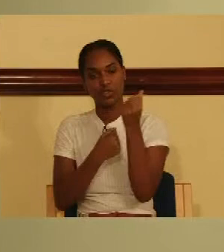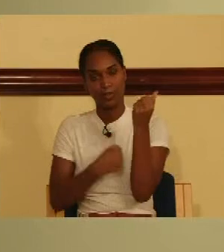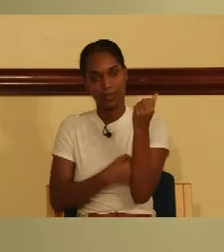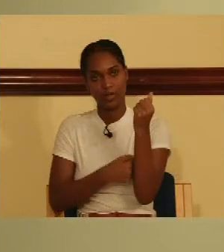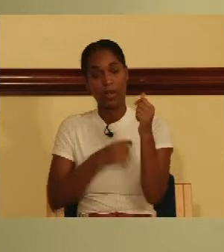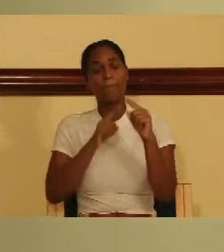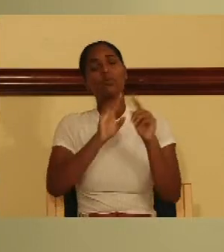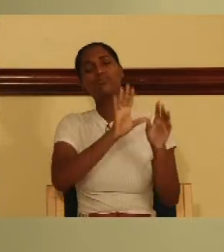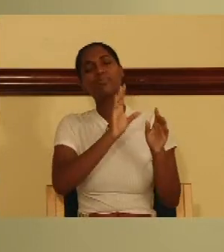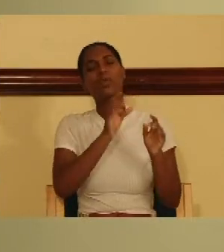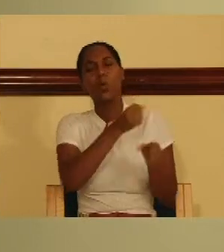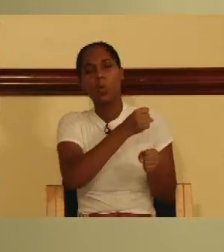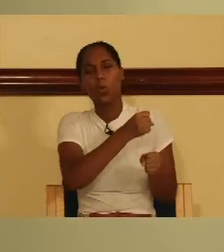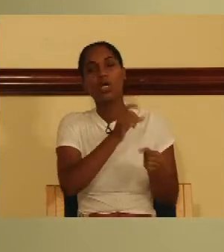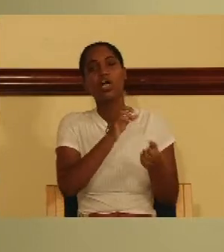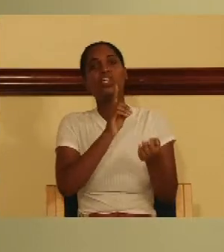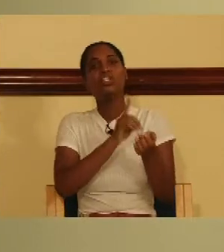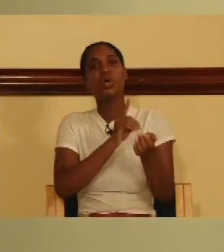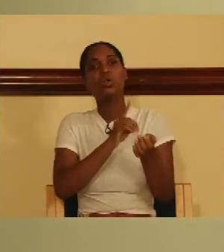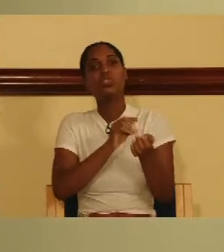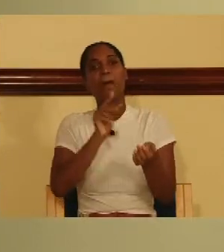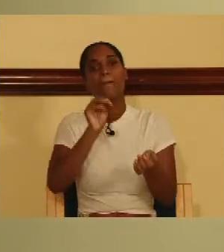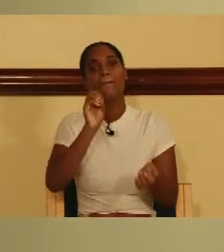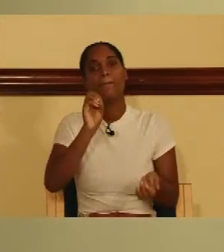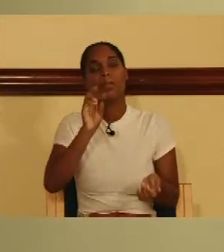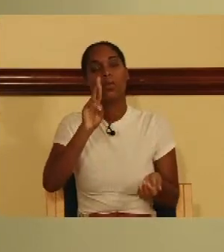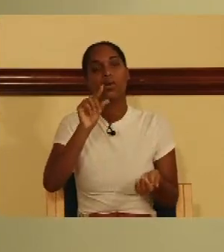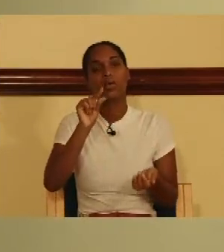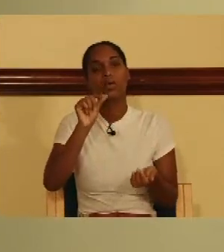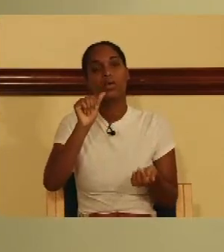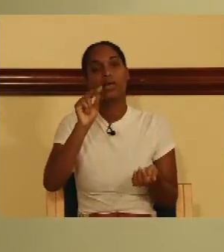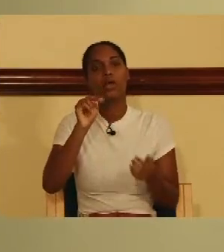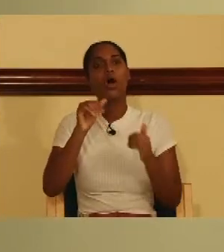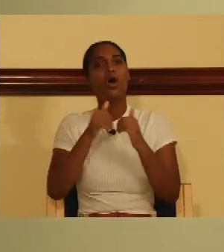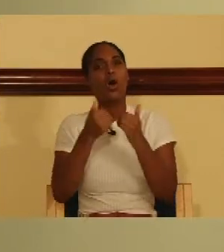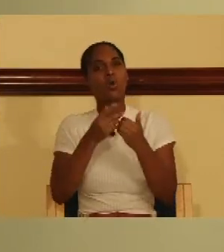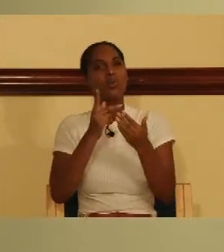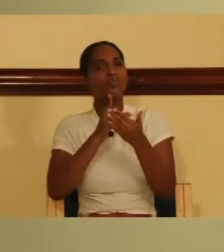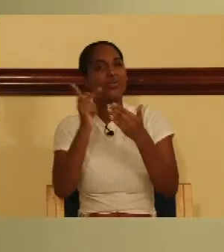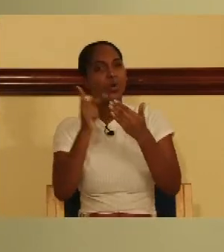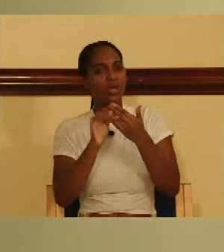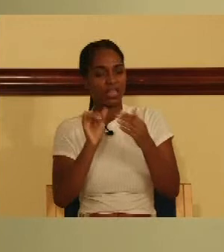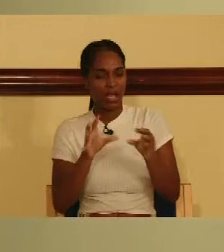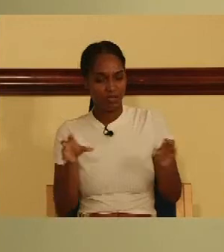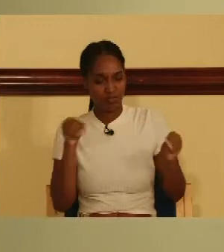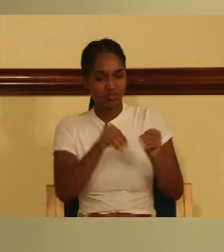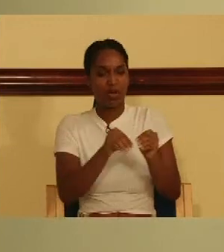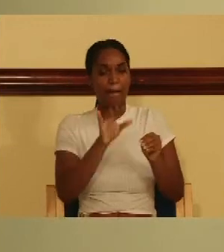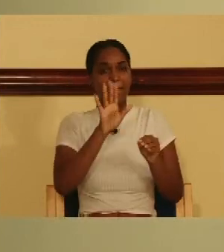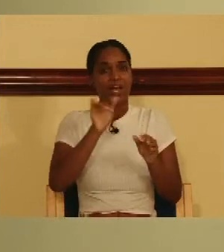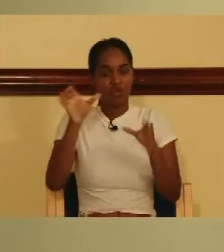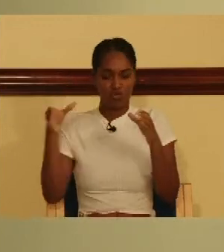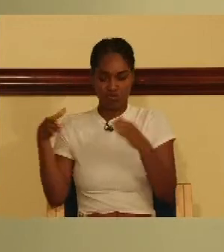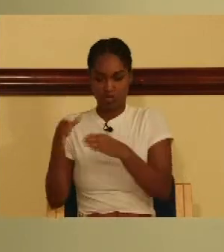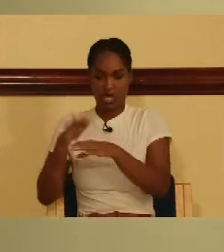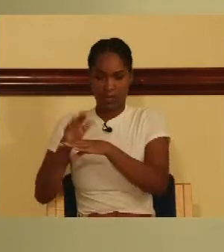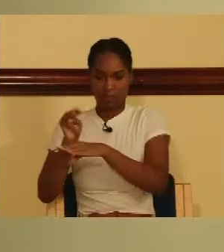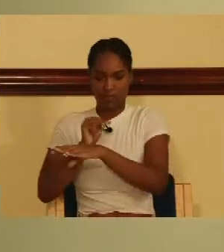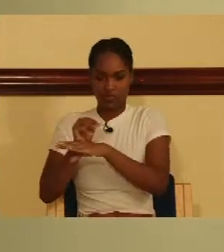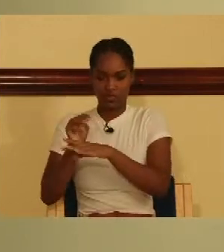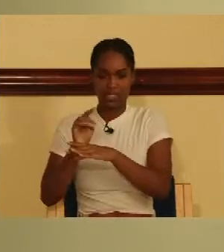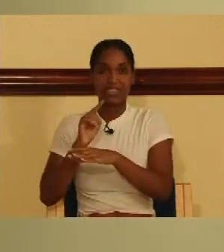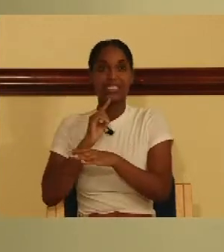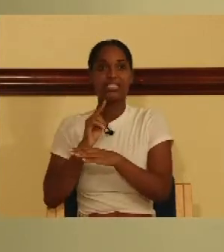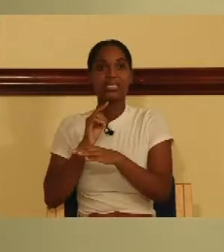Dr. Anderson Morgan, let me come to you. How would you say the programs that has been put in place by your unit at the ministry is